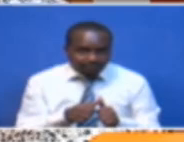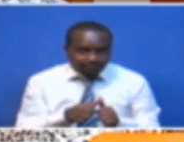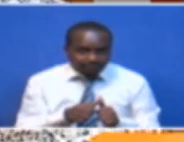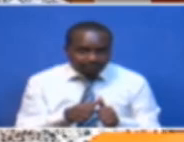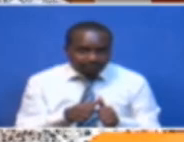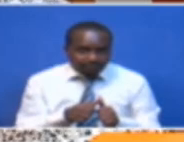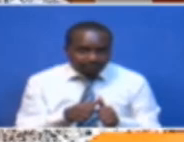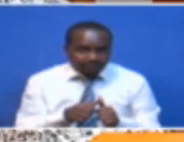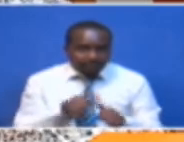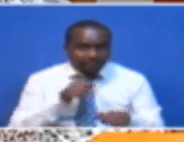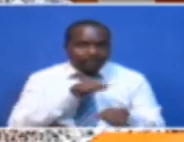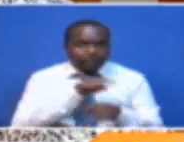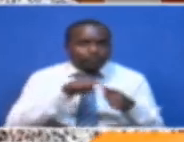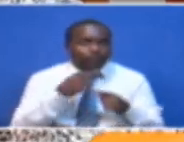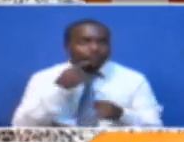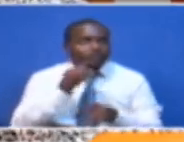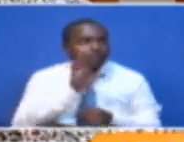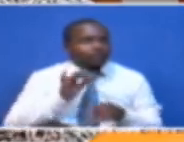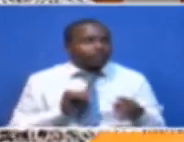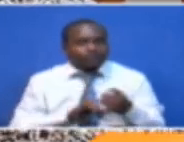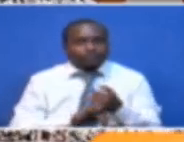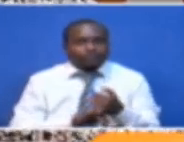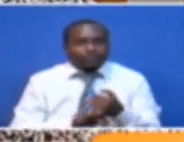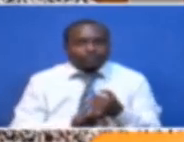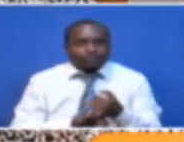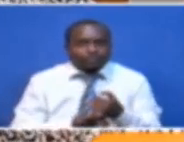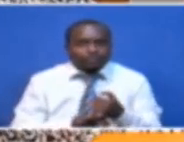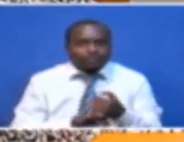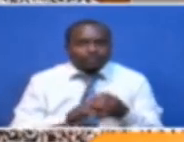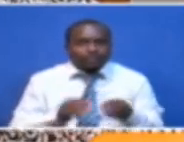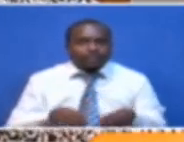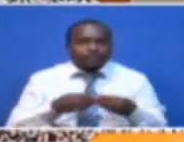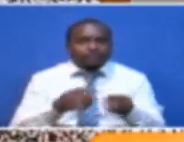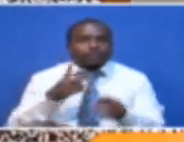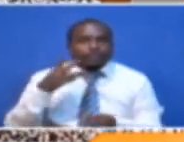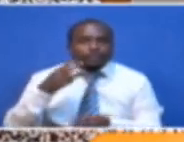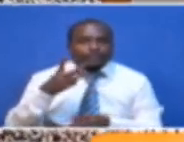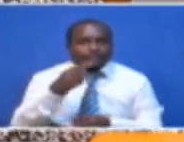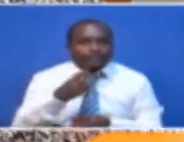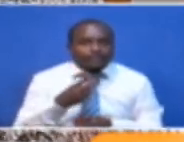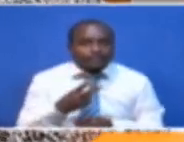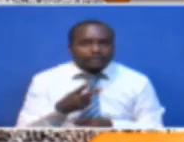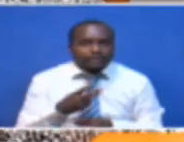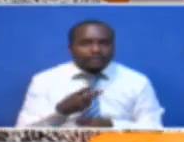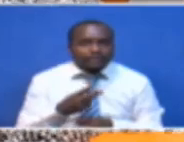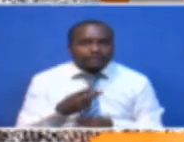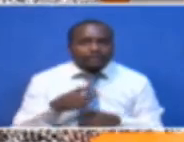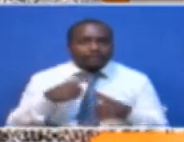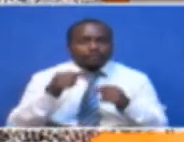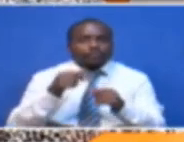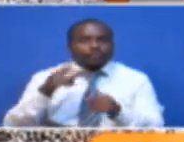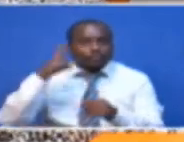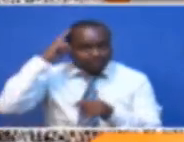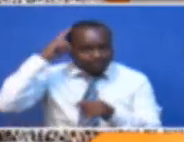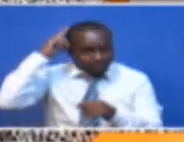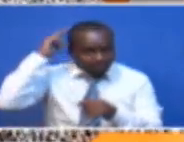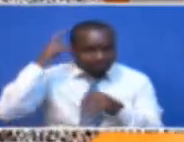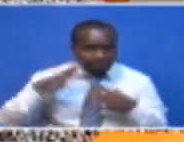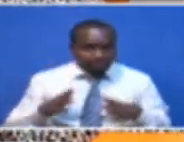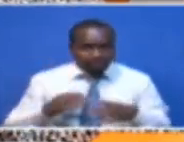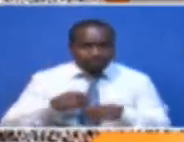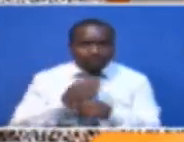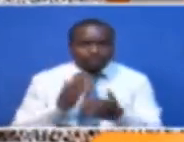when you tell your wife to give you scissors, to go and shave people, make sure